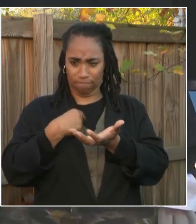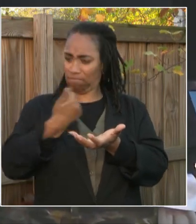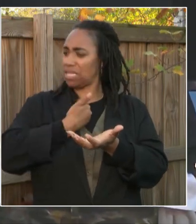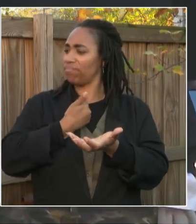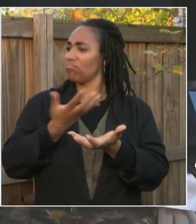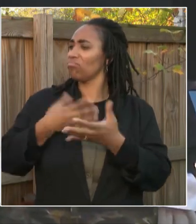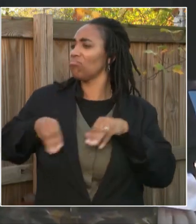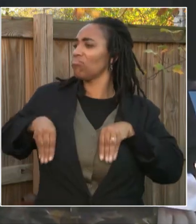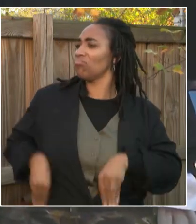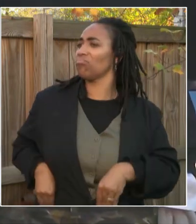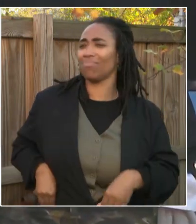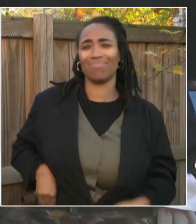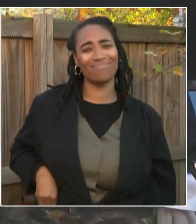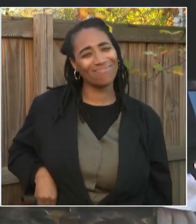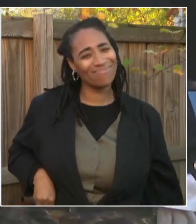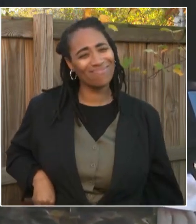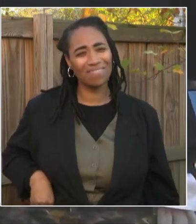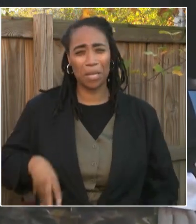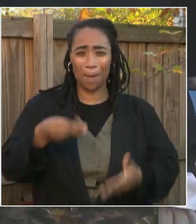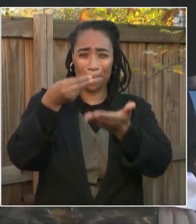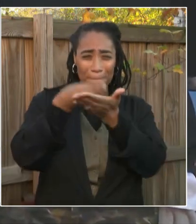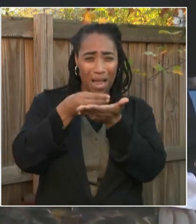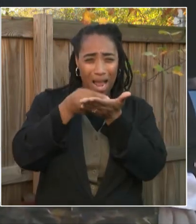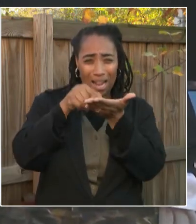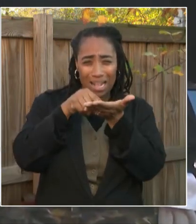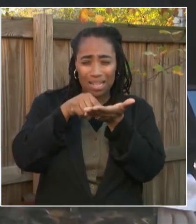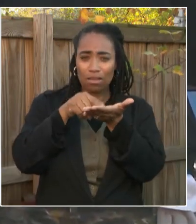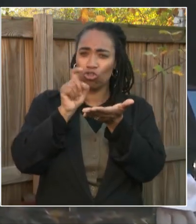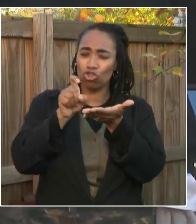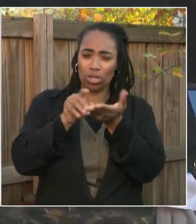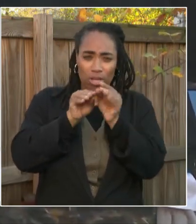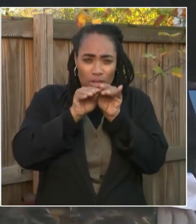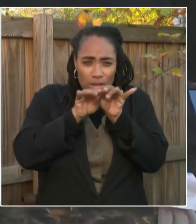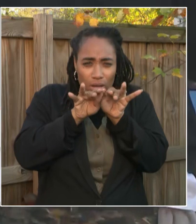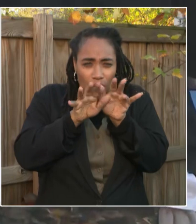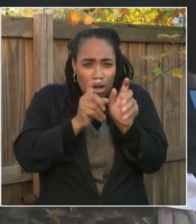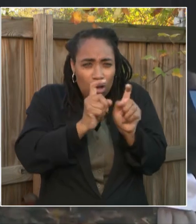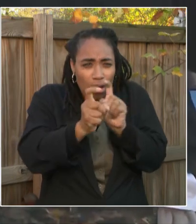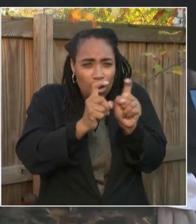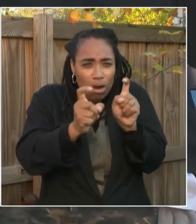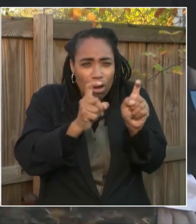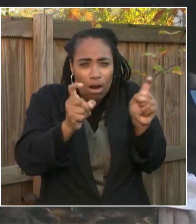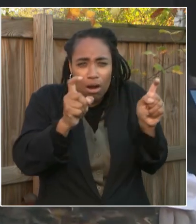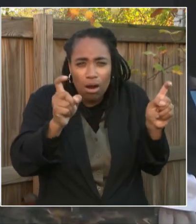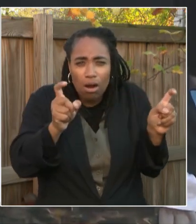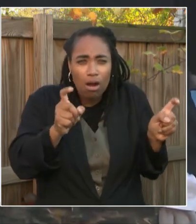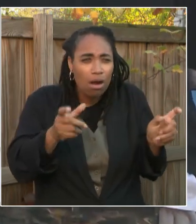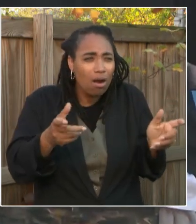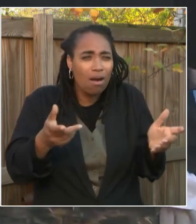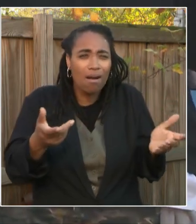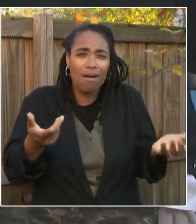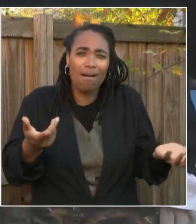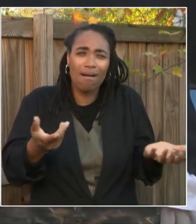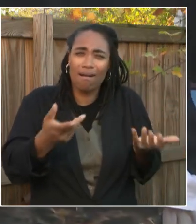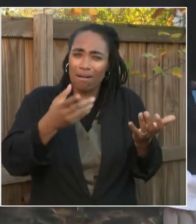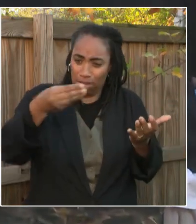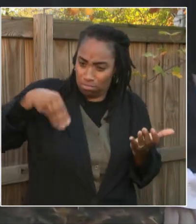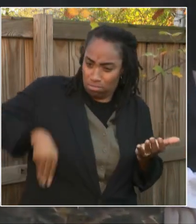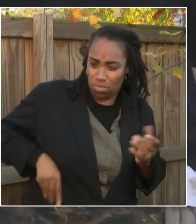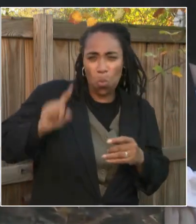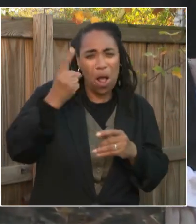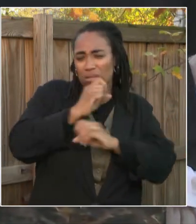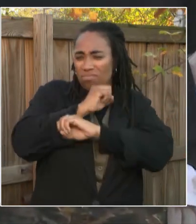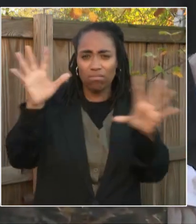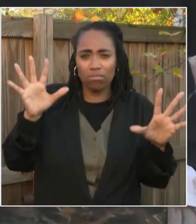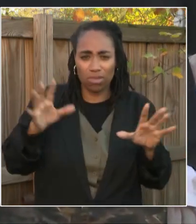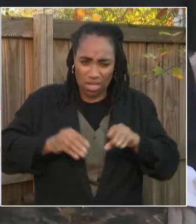y'all who want to talk about money, I ain't get $1. Not $1 went in my pocket. Because those exhibits you